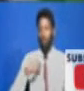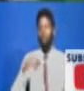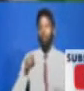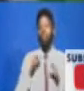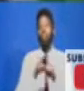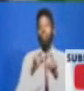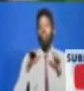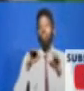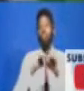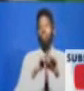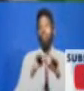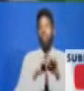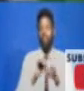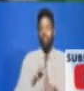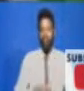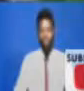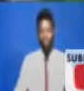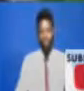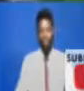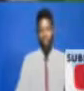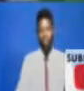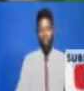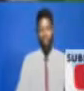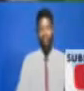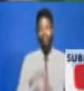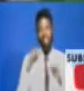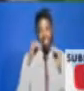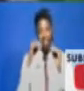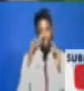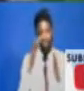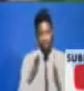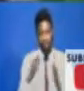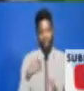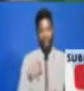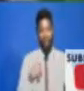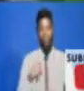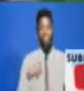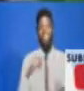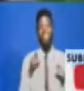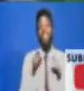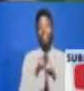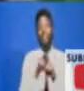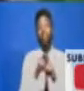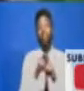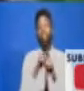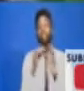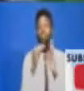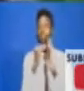Mr. Speaker, I've also listed